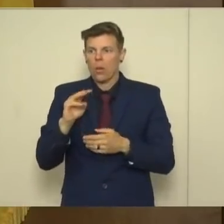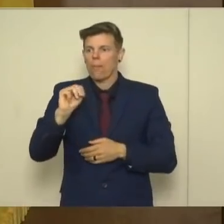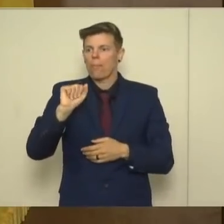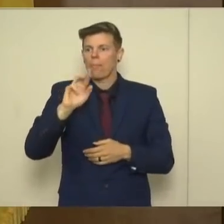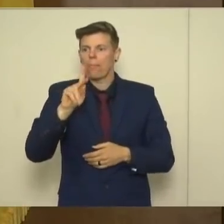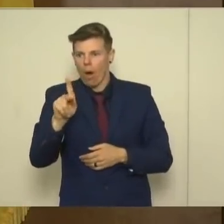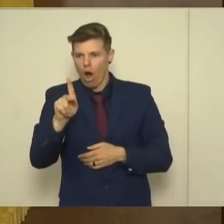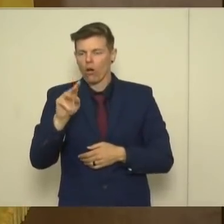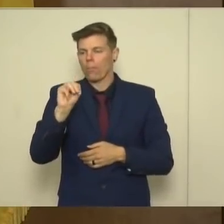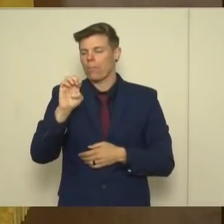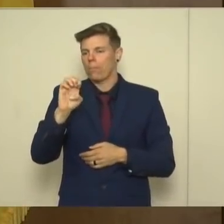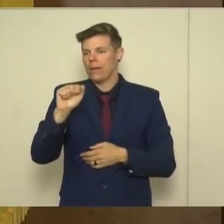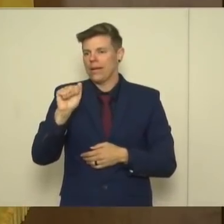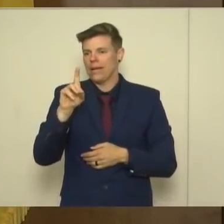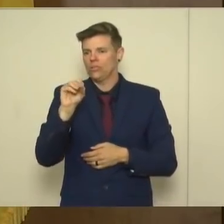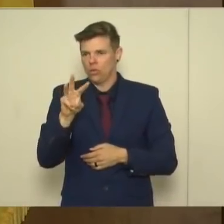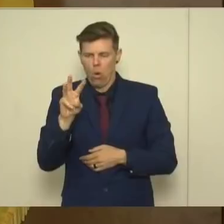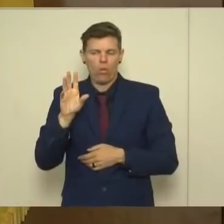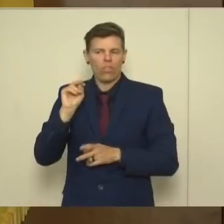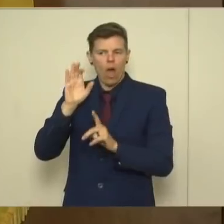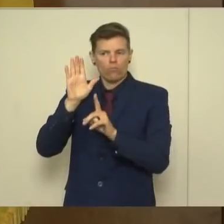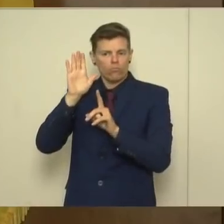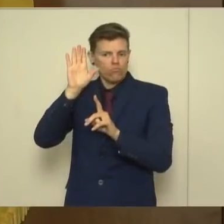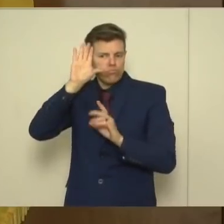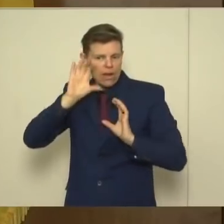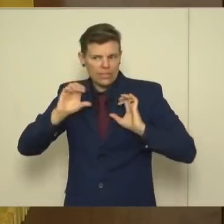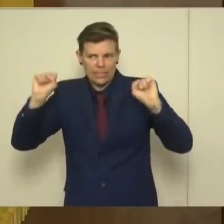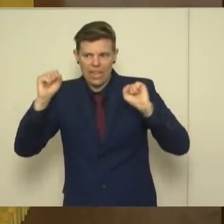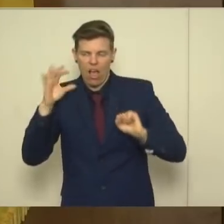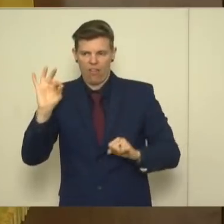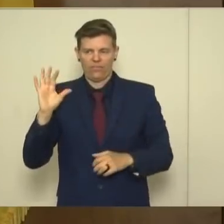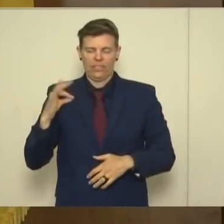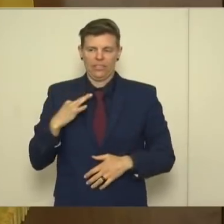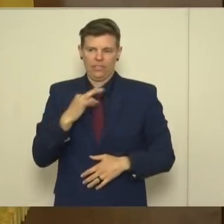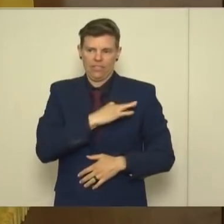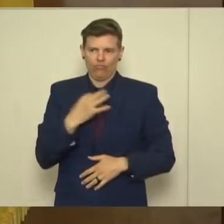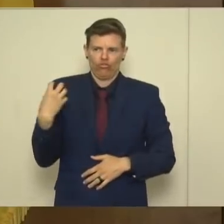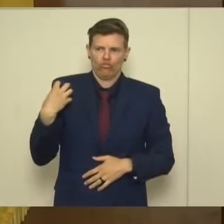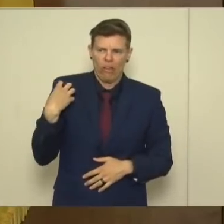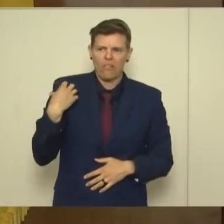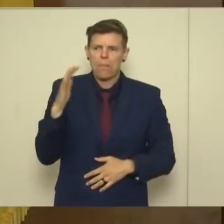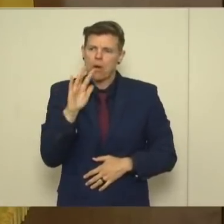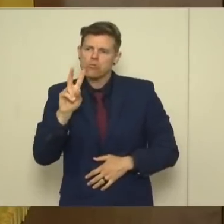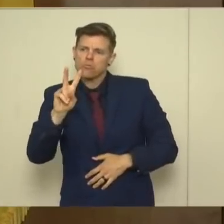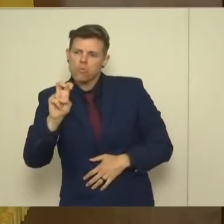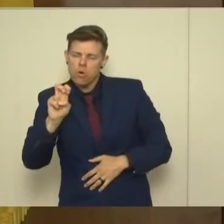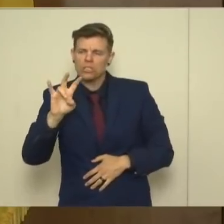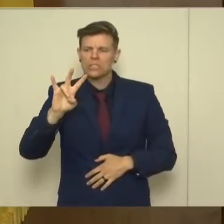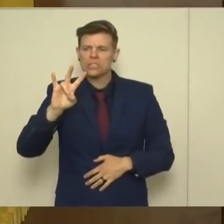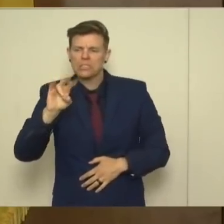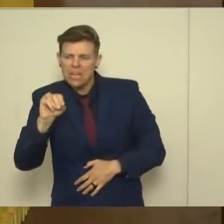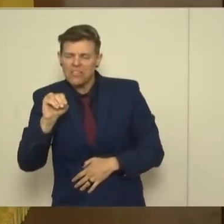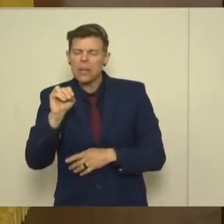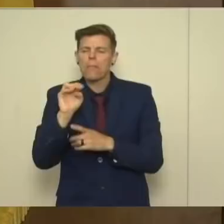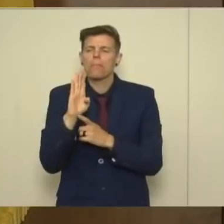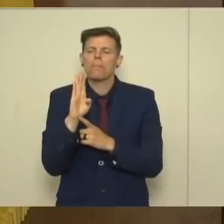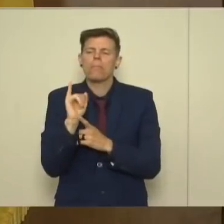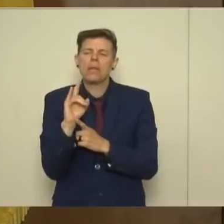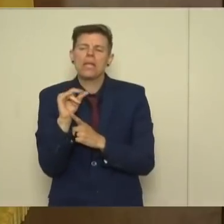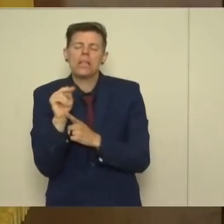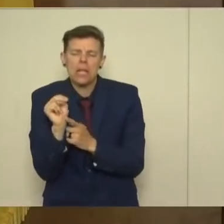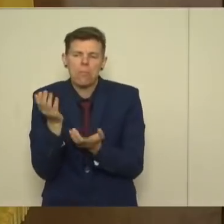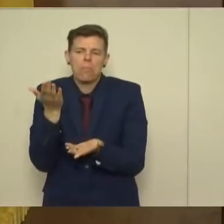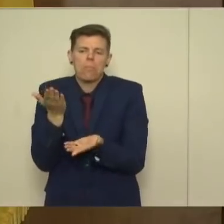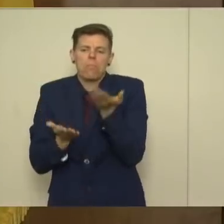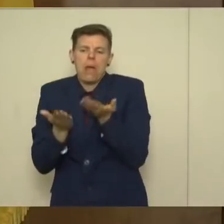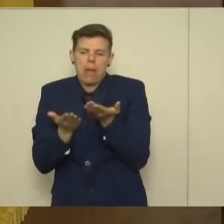about $270 billion potentially in additional aid as a negotiating item. And I'm not sure where that number